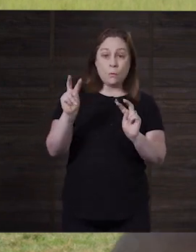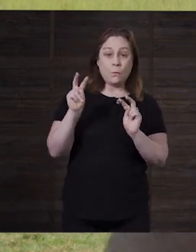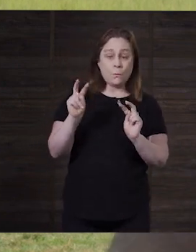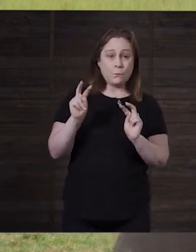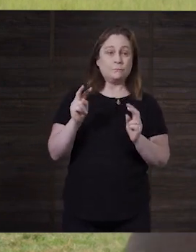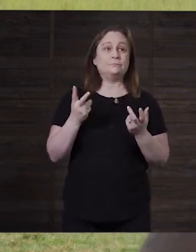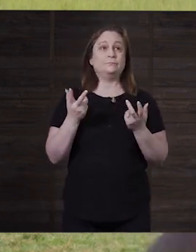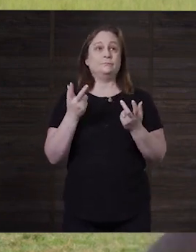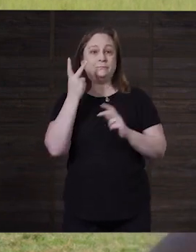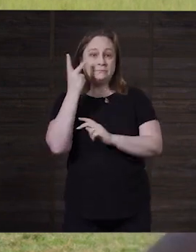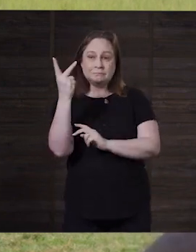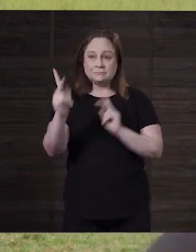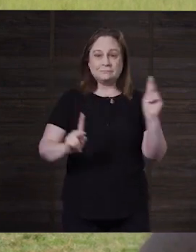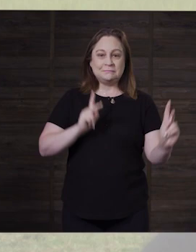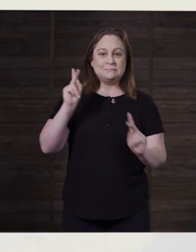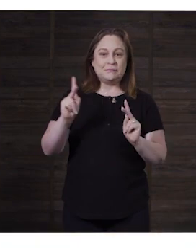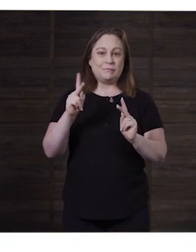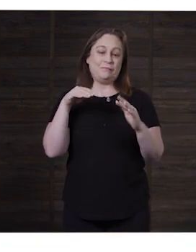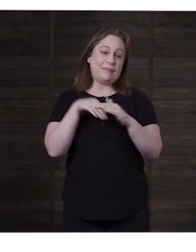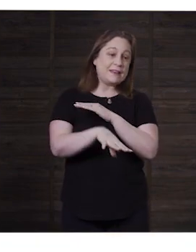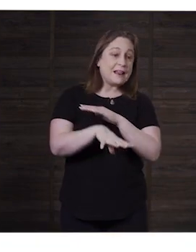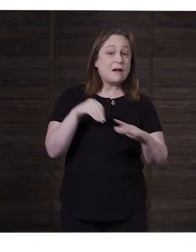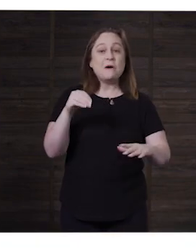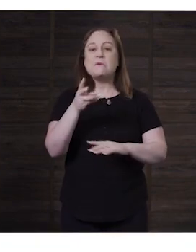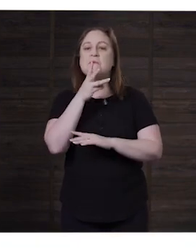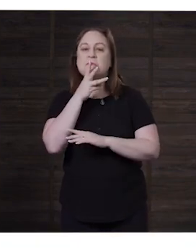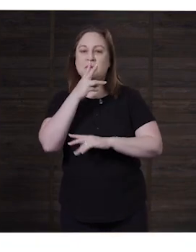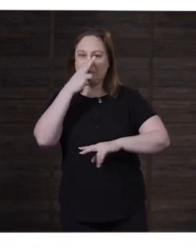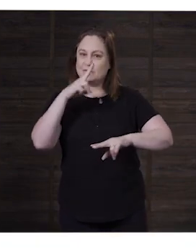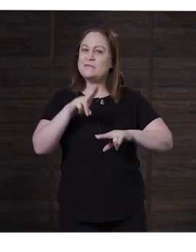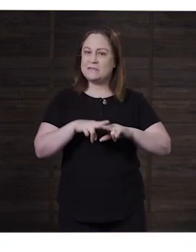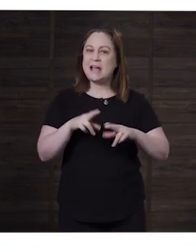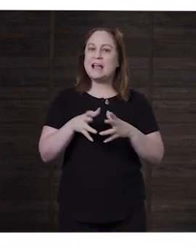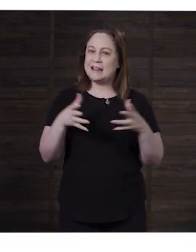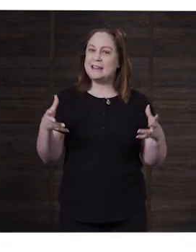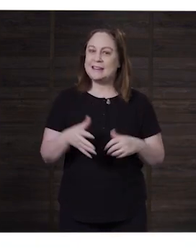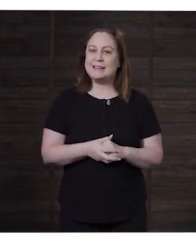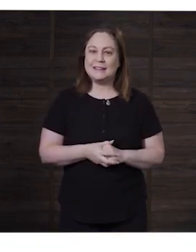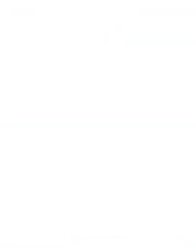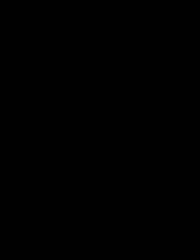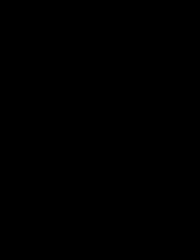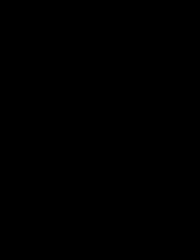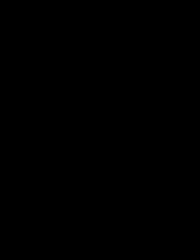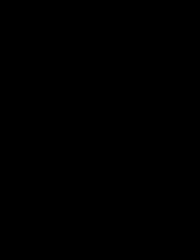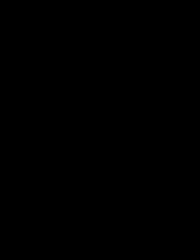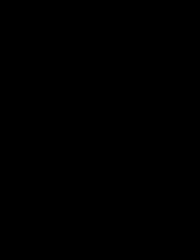getting to be able to see everyone, getting in and out of the waters is a lot of fun.